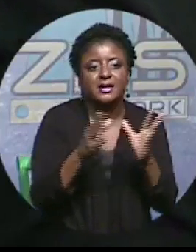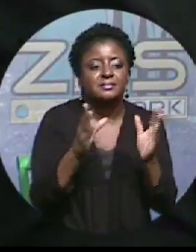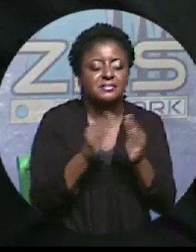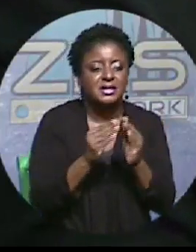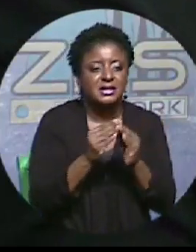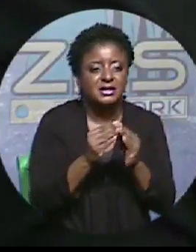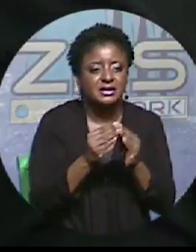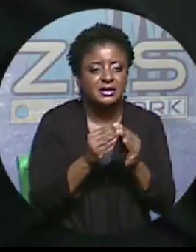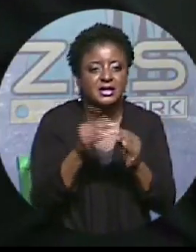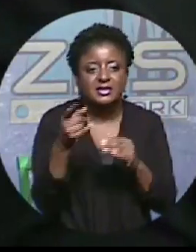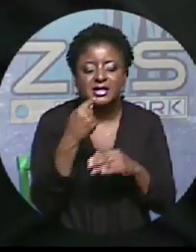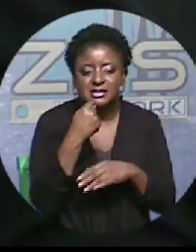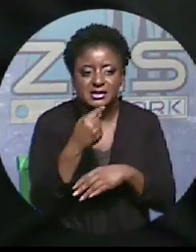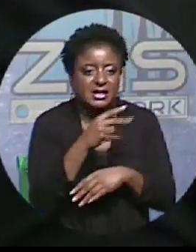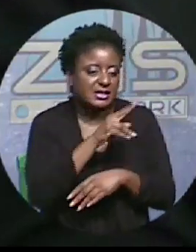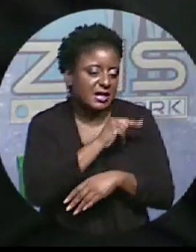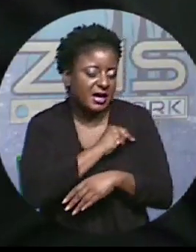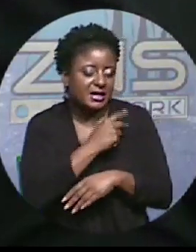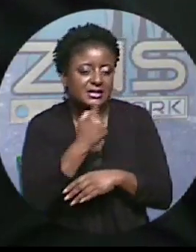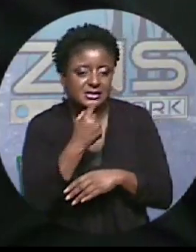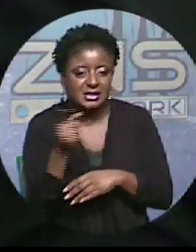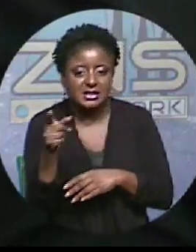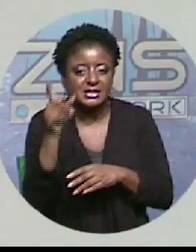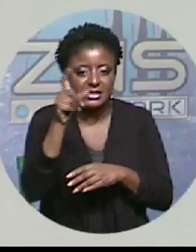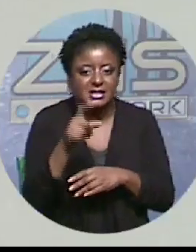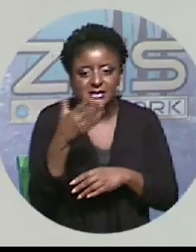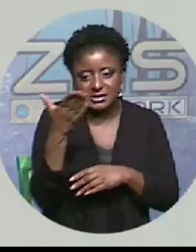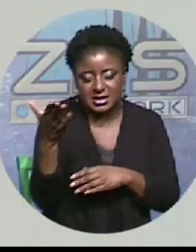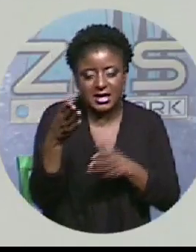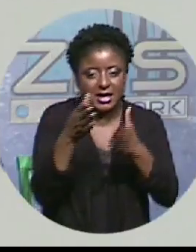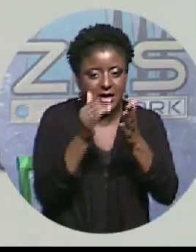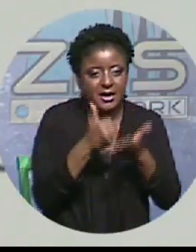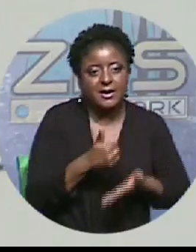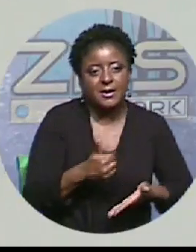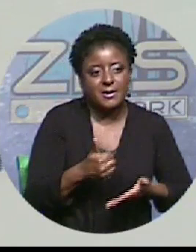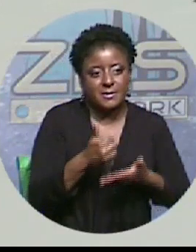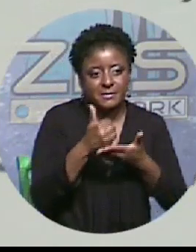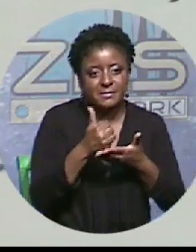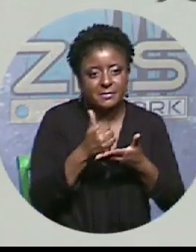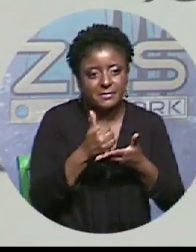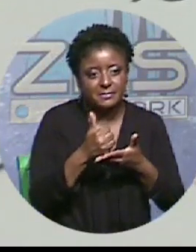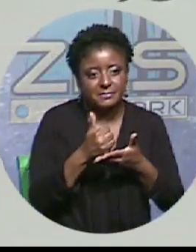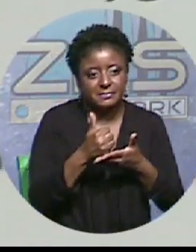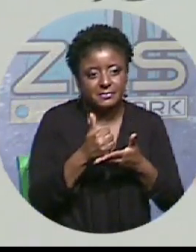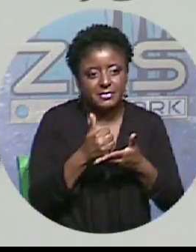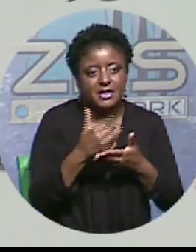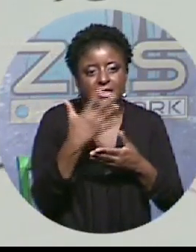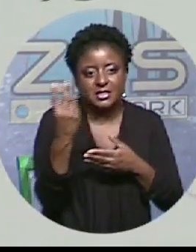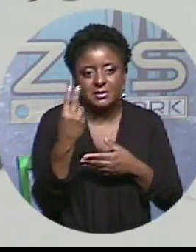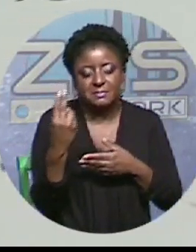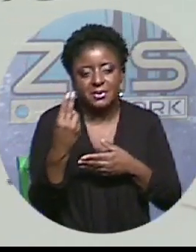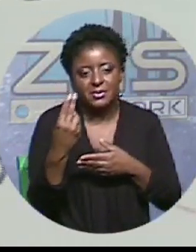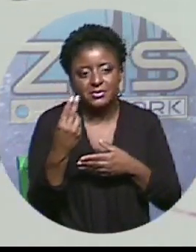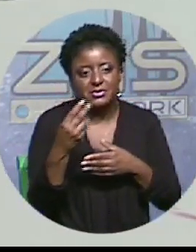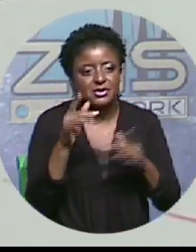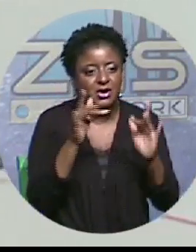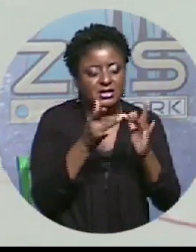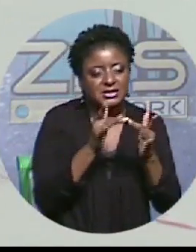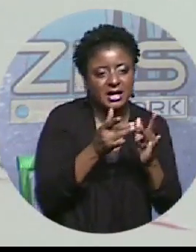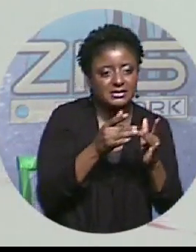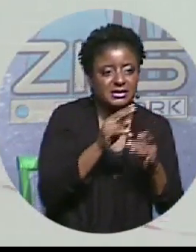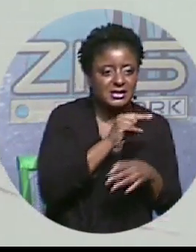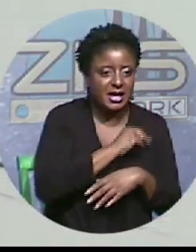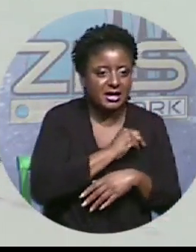being targeted because he supports the PLP. DeVilma and Bullard also alleged they contacted Nygard, who flew them to Canada and paid